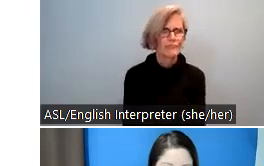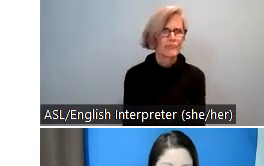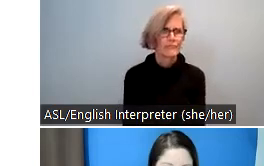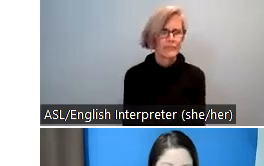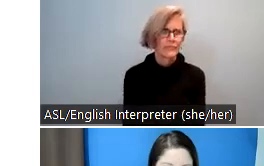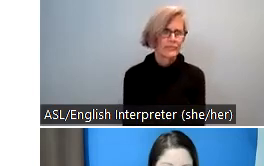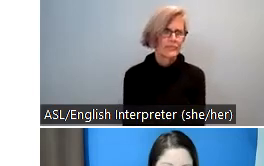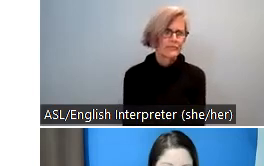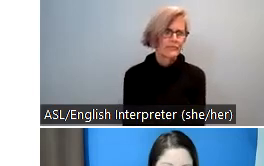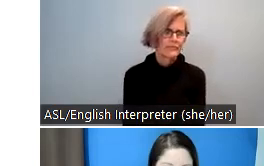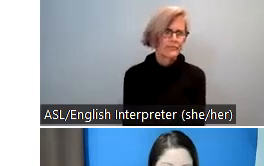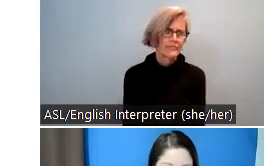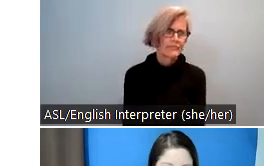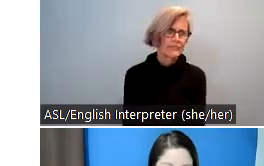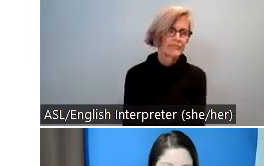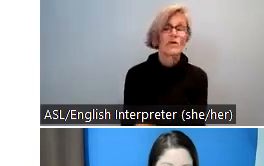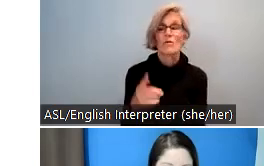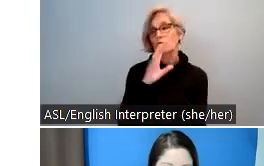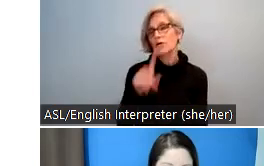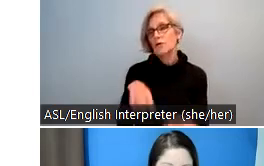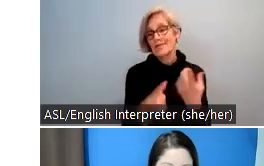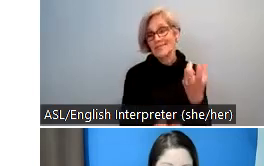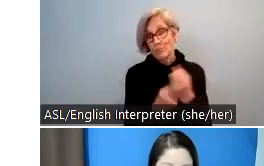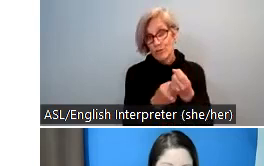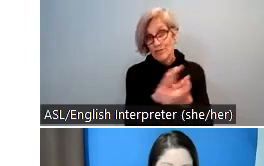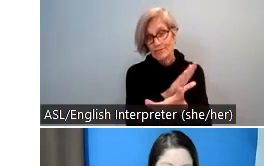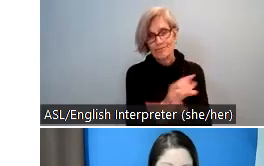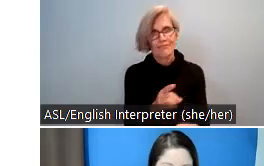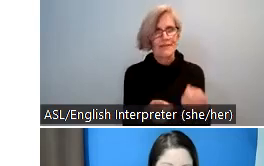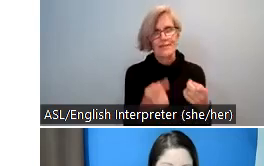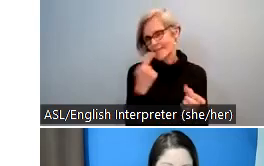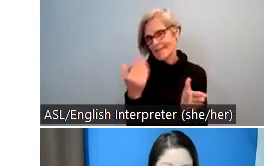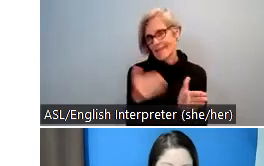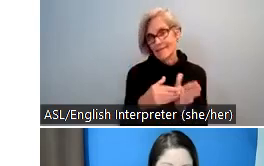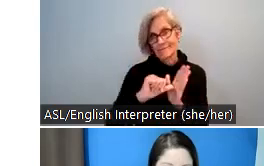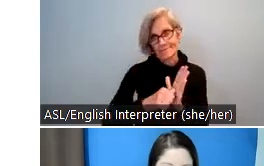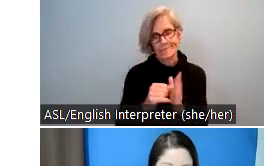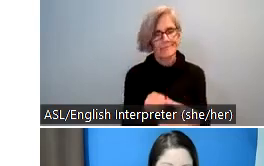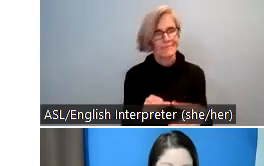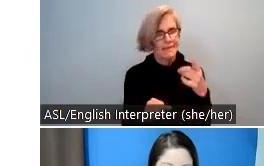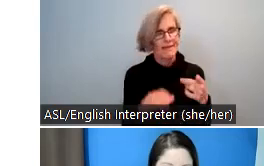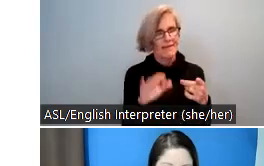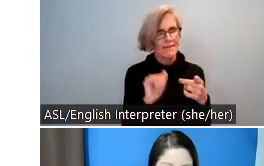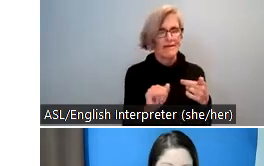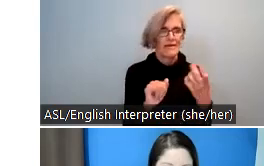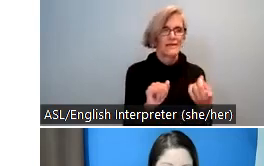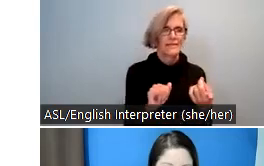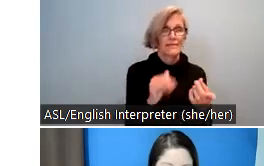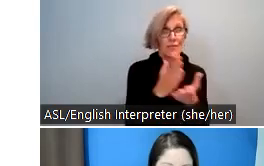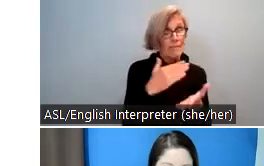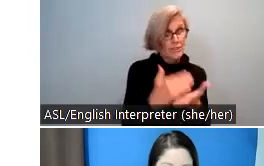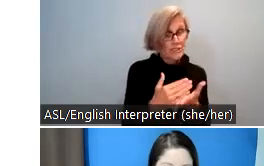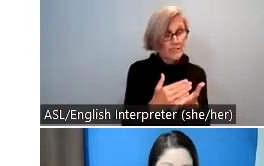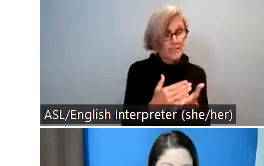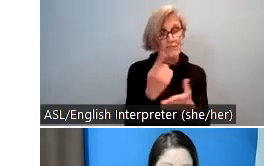Going back to that supporting documentation, just to reiterate that for the budget documentation, for direct